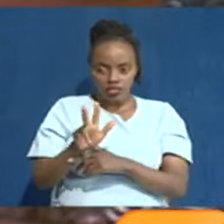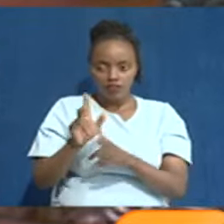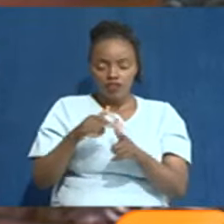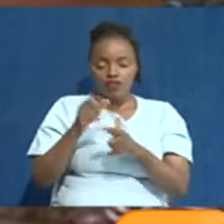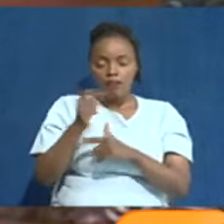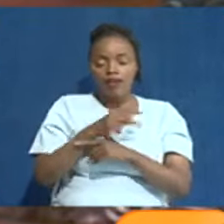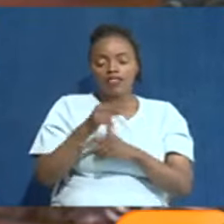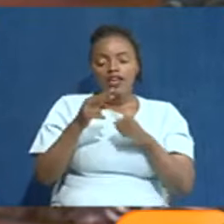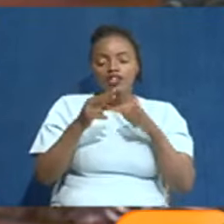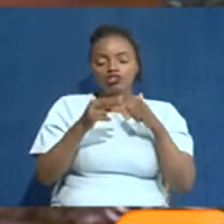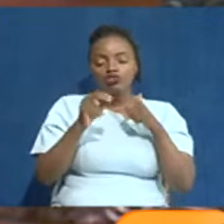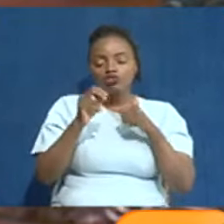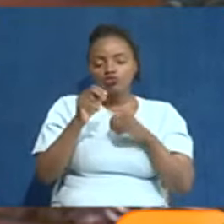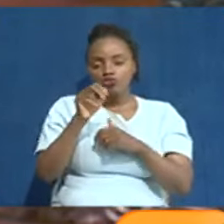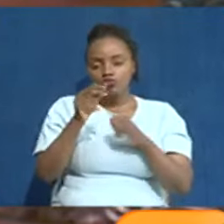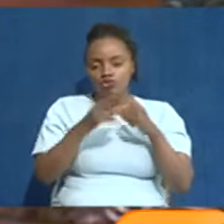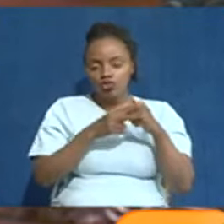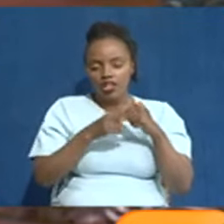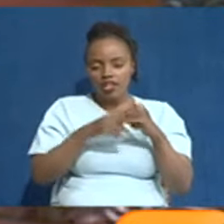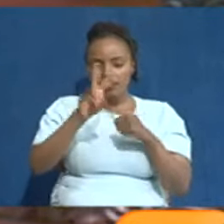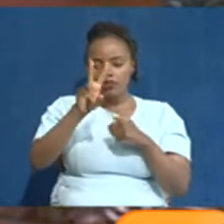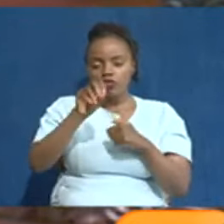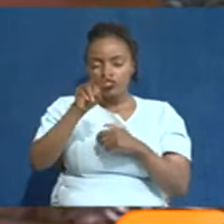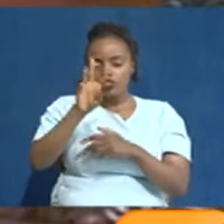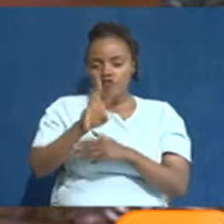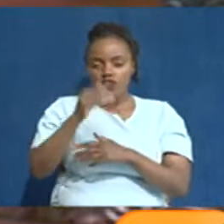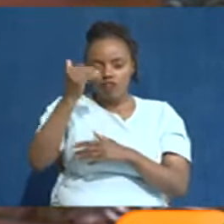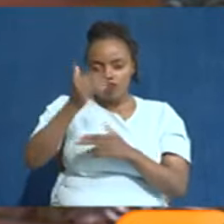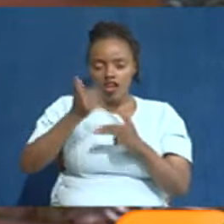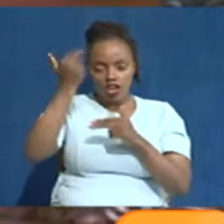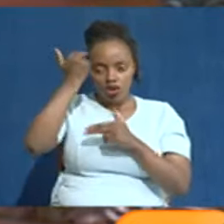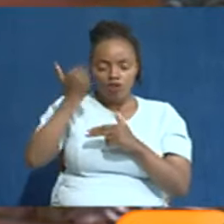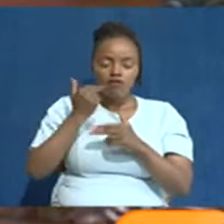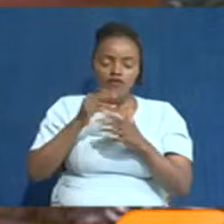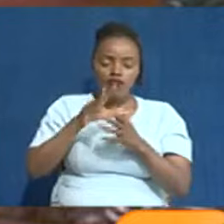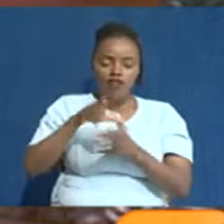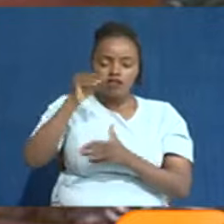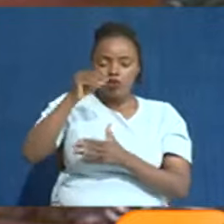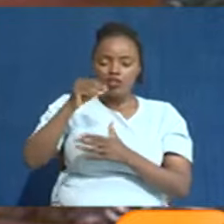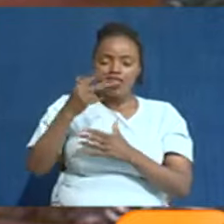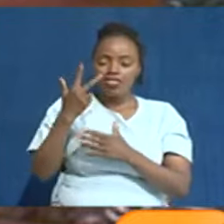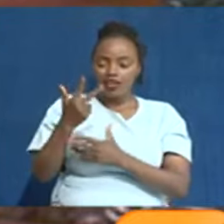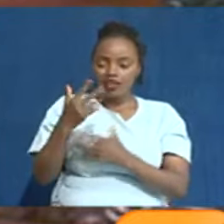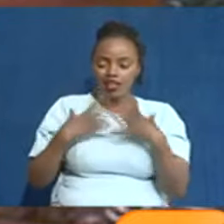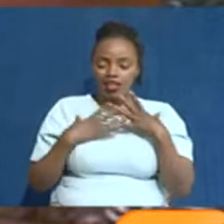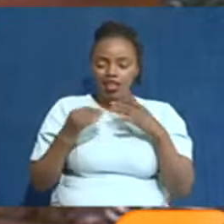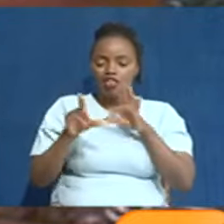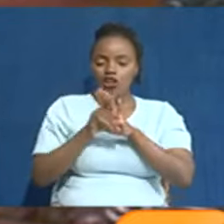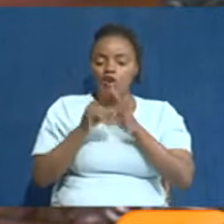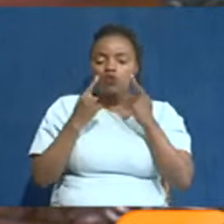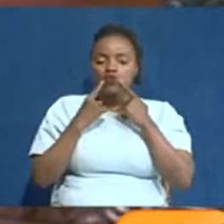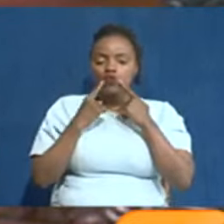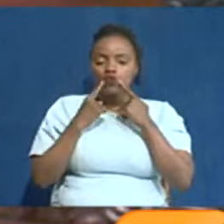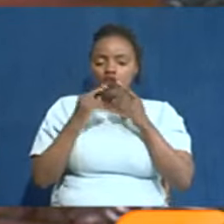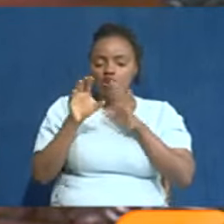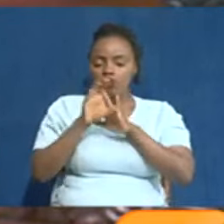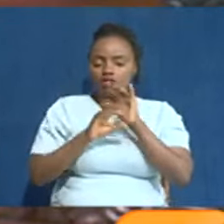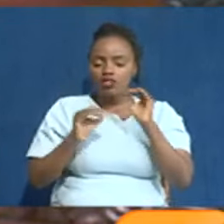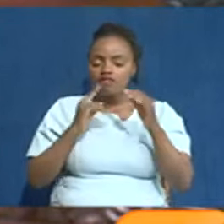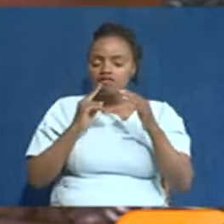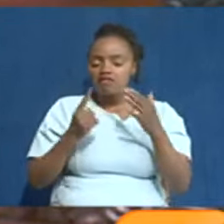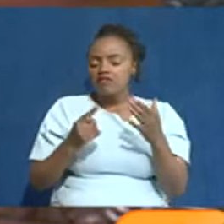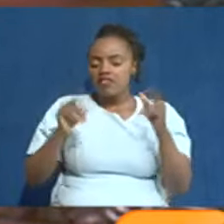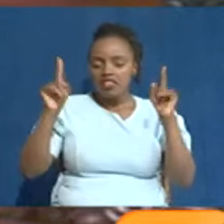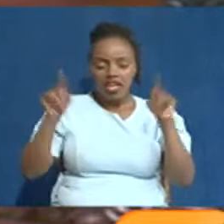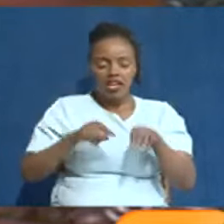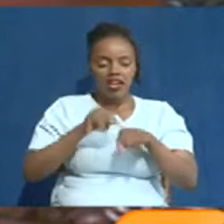July 2024, the High Court found three health laws unconstitutional, declaring them null and